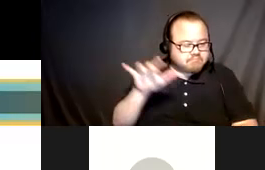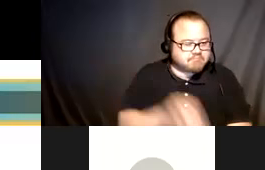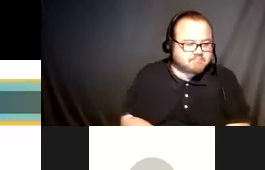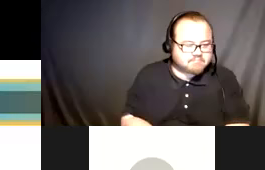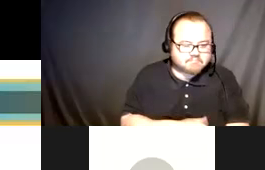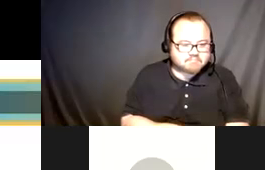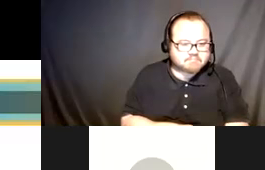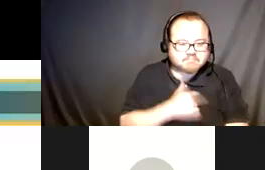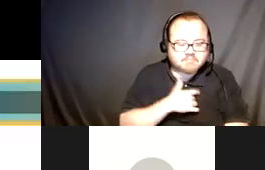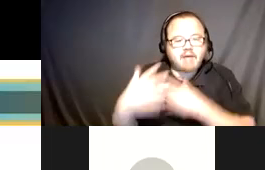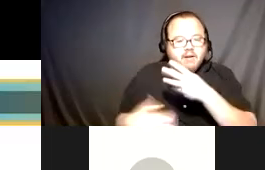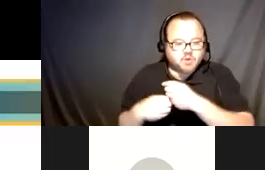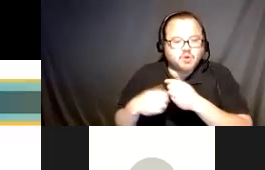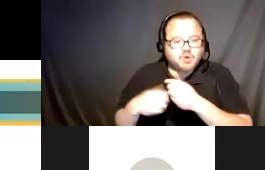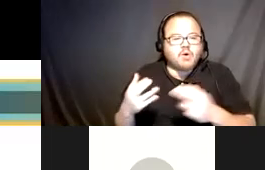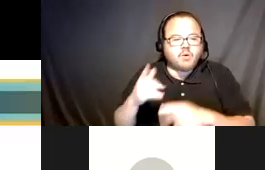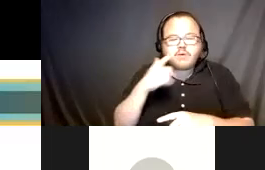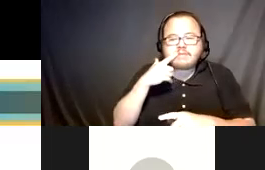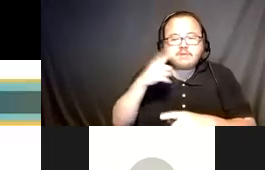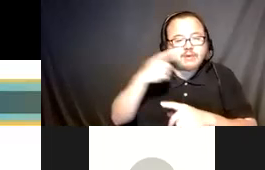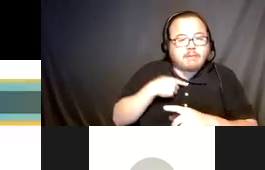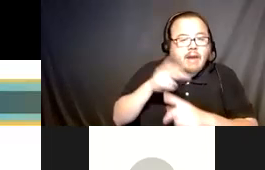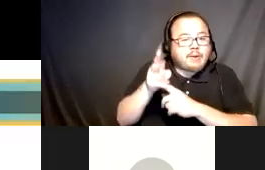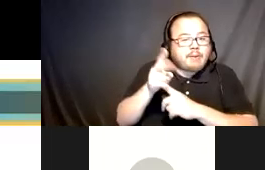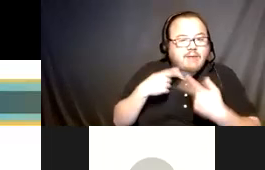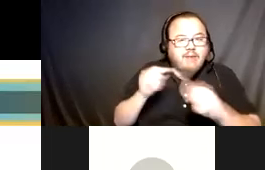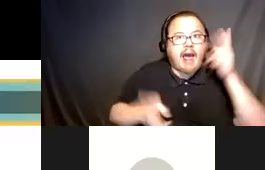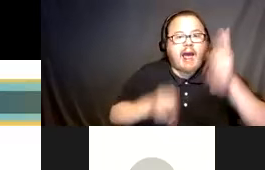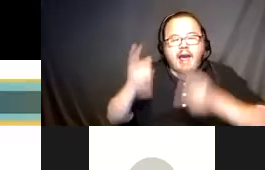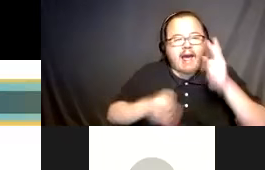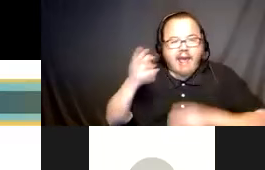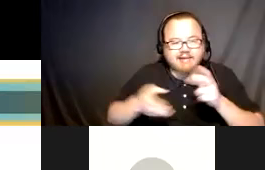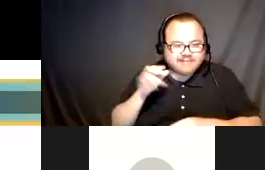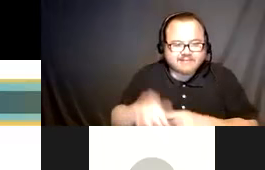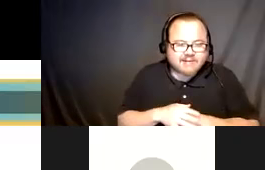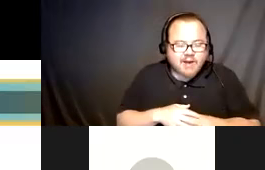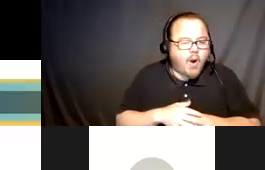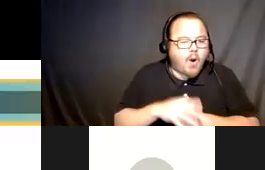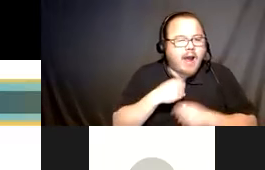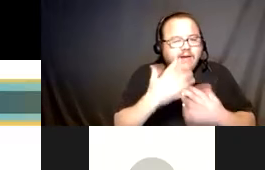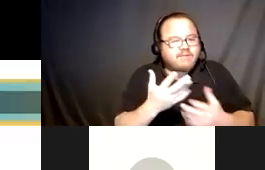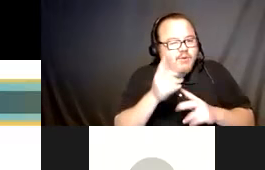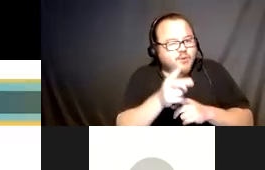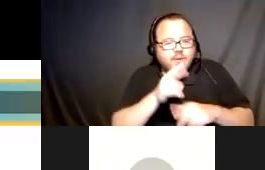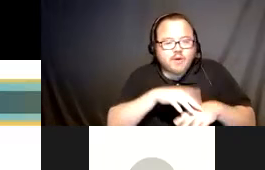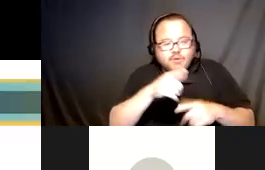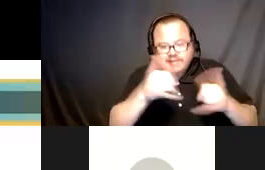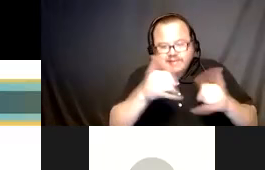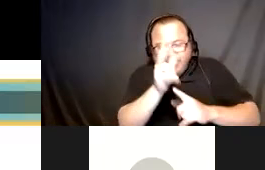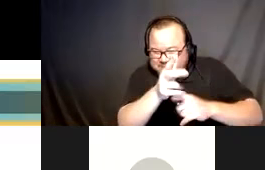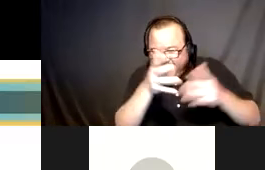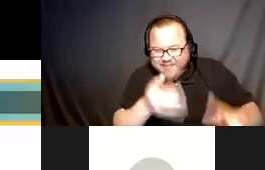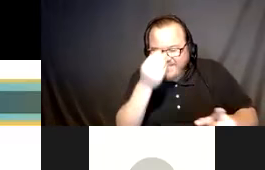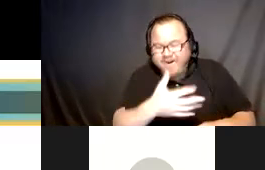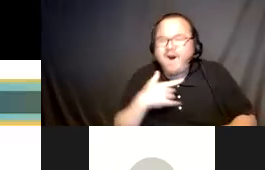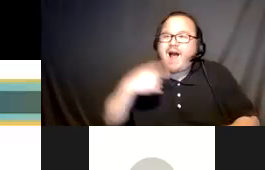some other Well, resources. well, you And said so- 2 minutes, so I was trying to. Oh, I was going to give you a 2-minute warning. You had 3 left. Oh, I thought you said